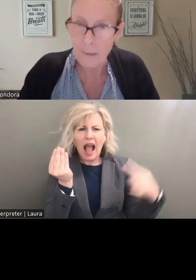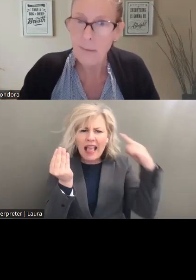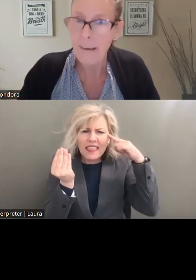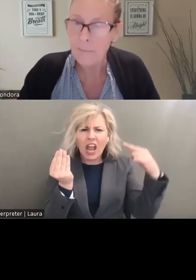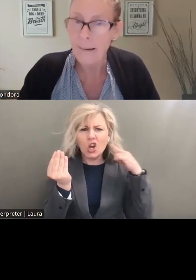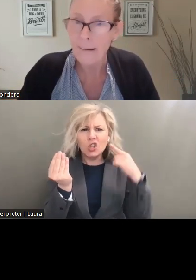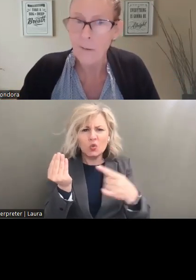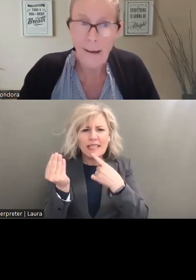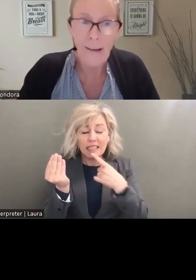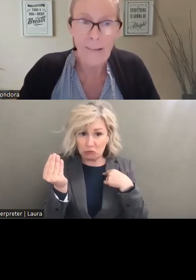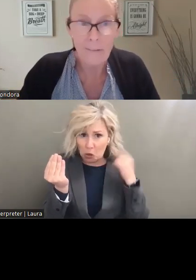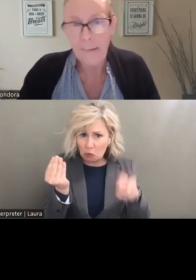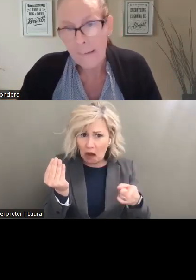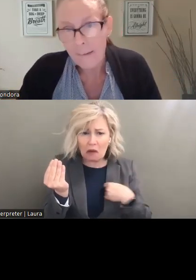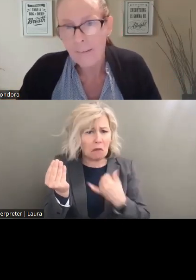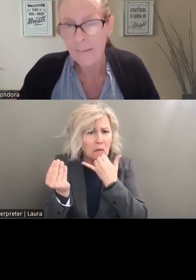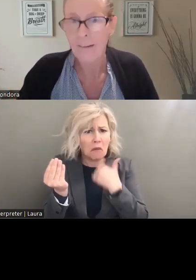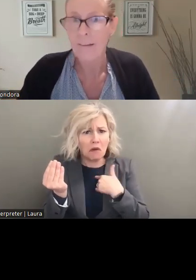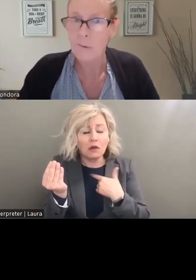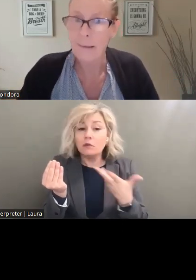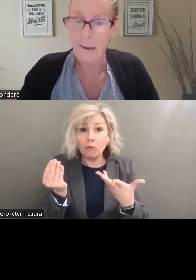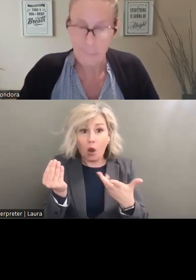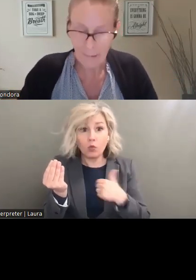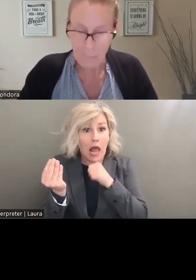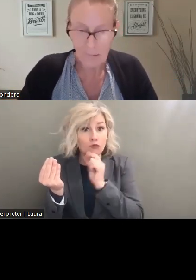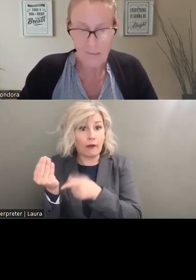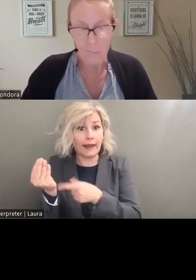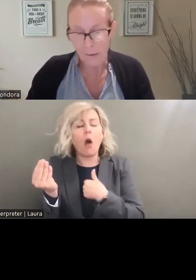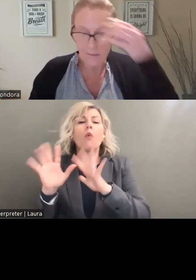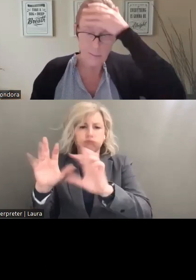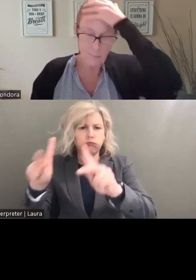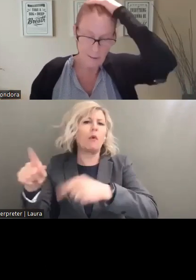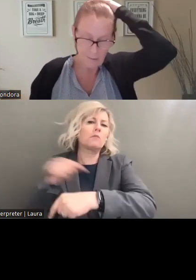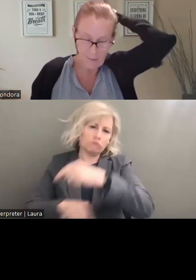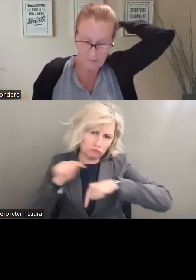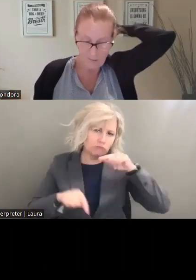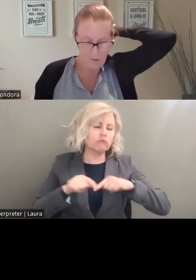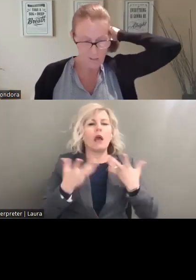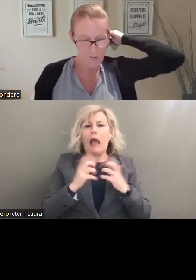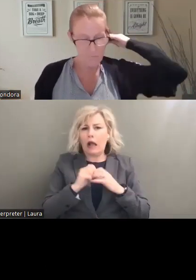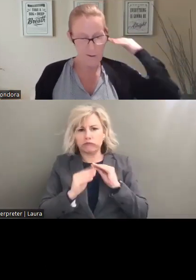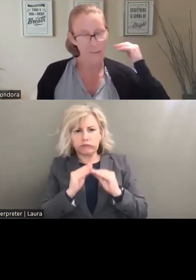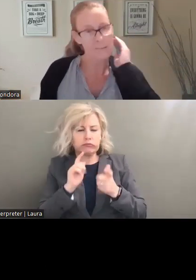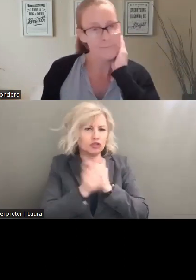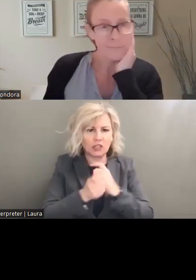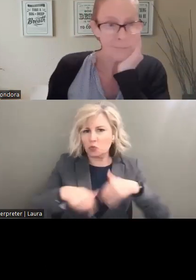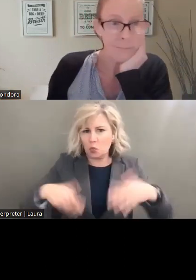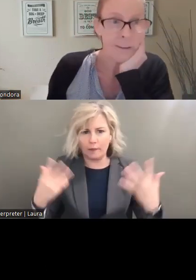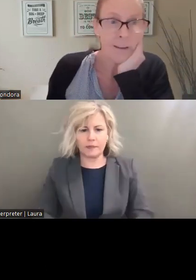saying. Did we get it right or not? And if we didn't, to really kind of back up and see what it is that we might need to change.